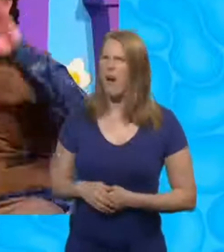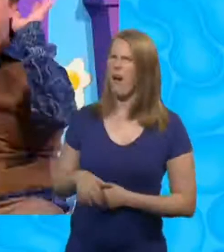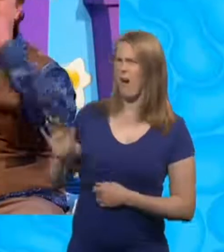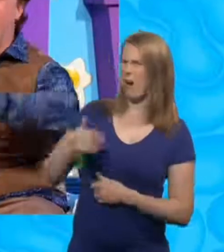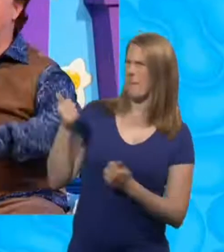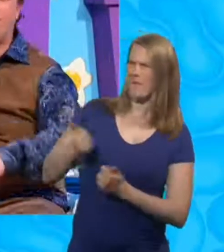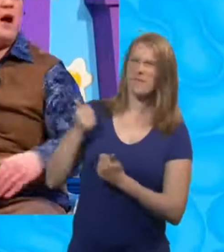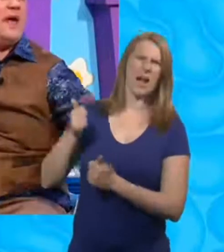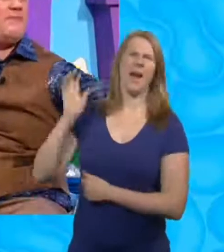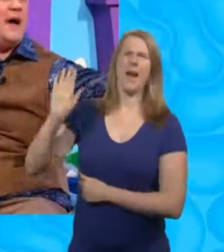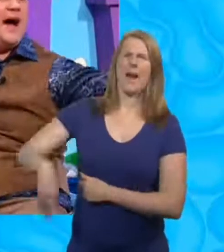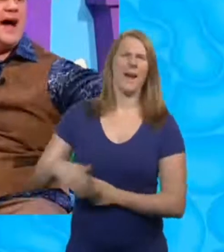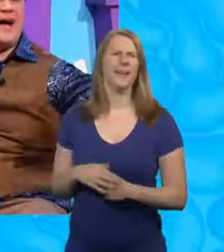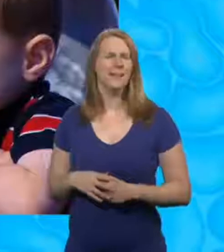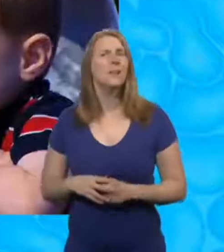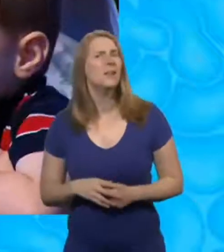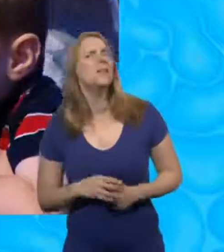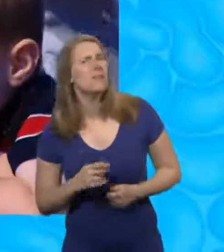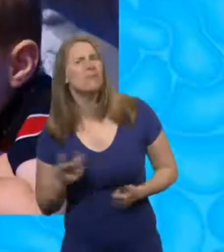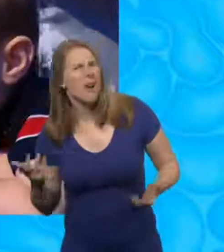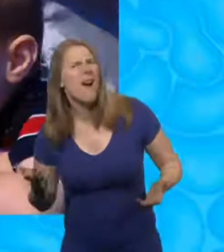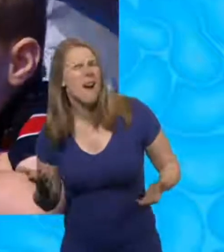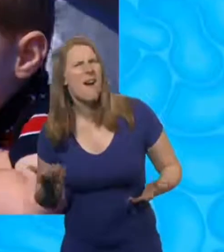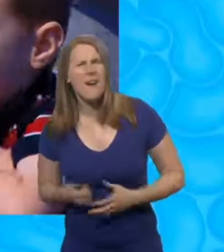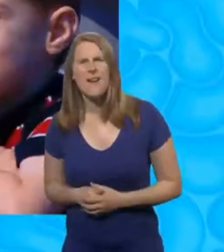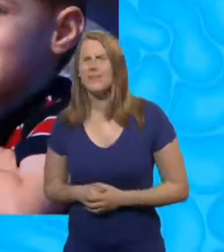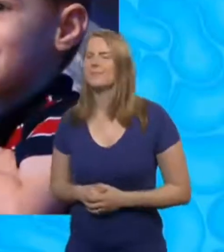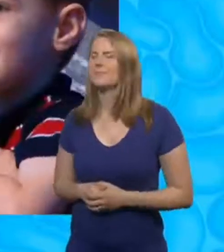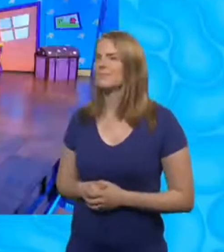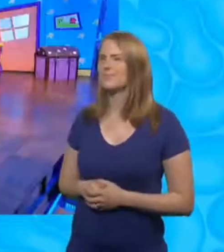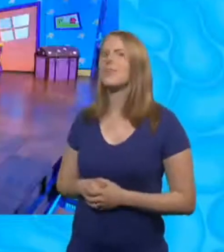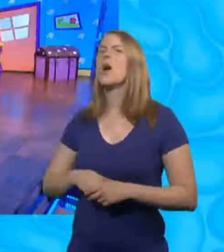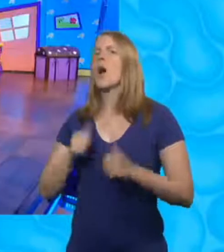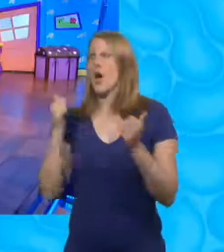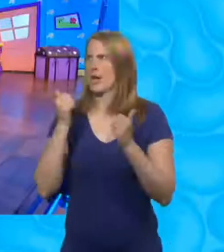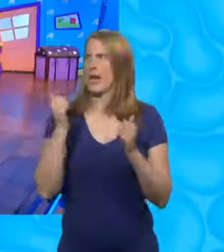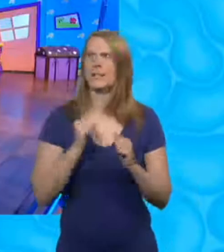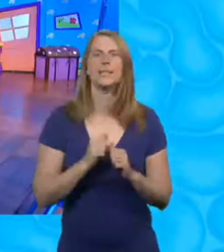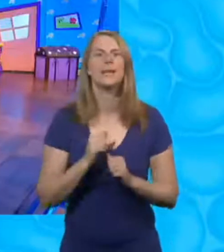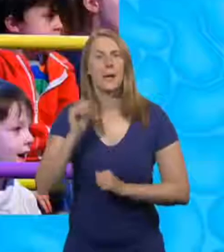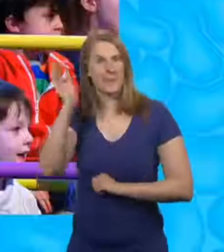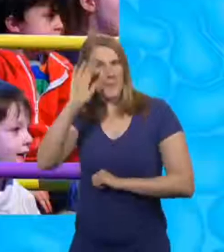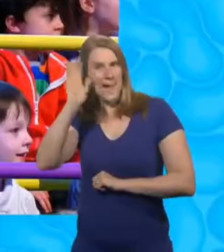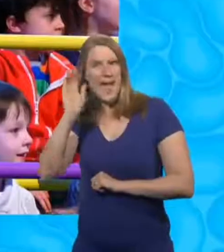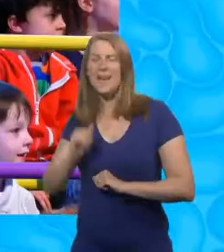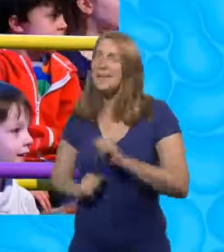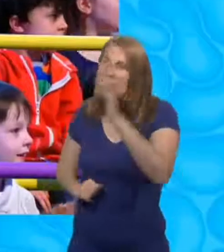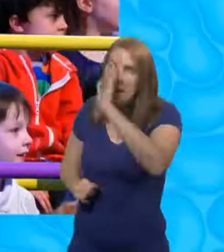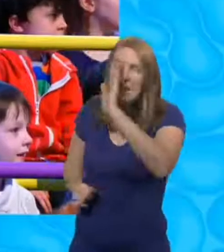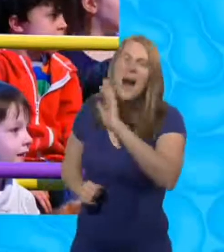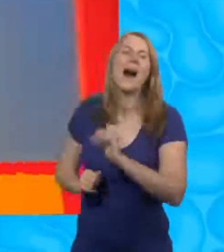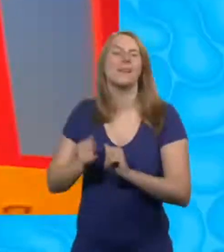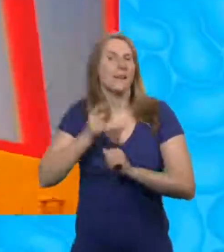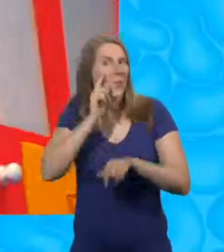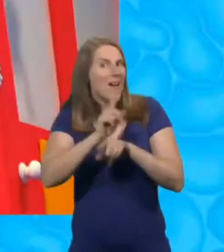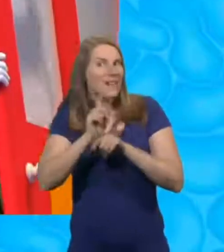we'll be fine, won't we, everyone? All right. Bye, everybody. Bye-bye. See you later. Take care.